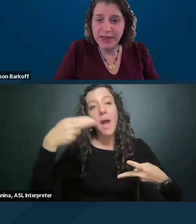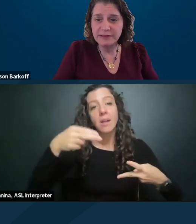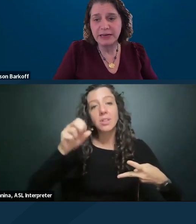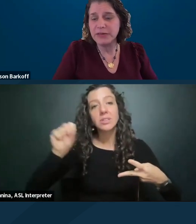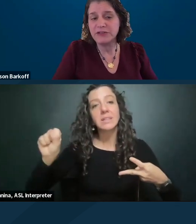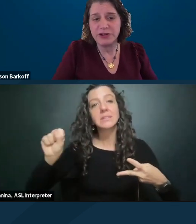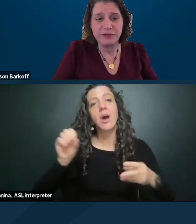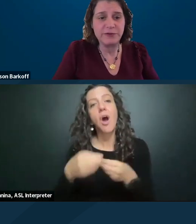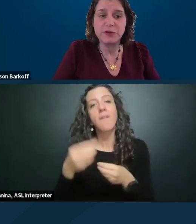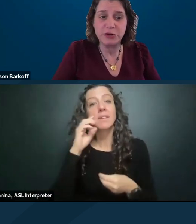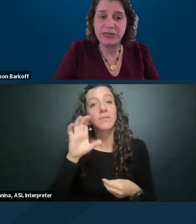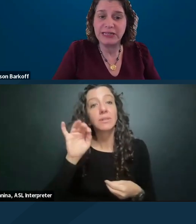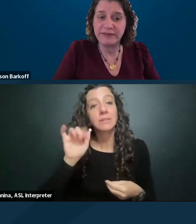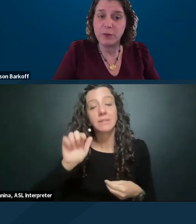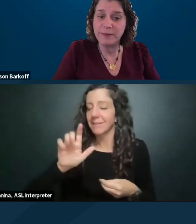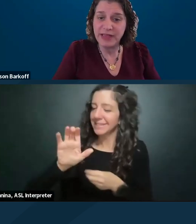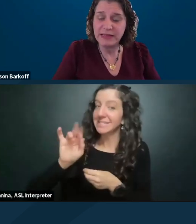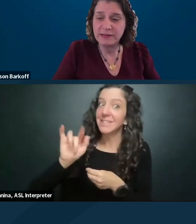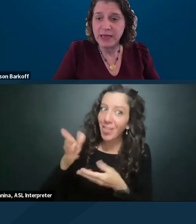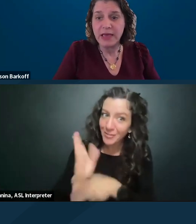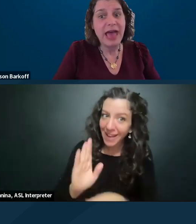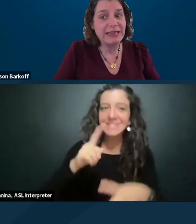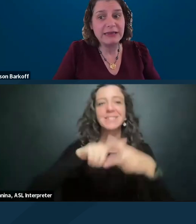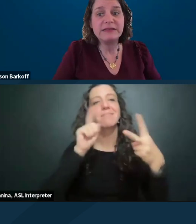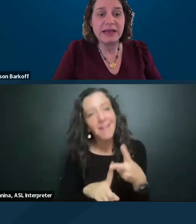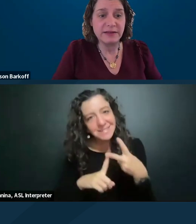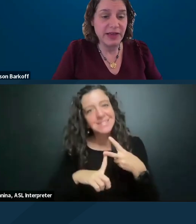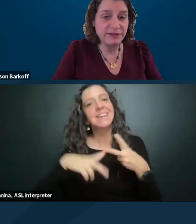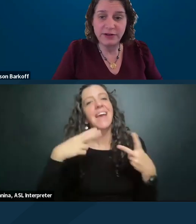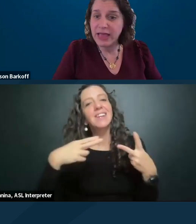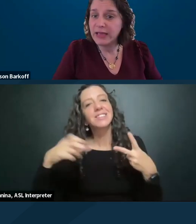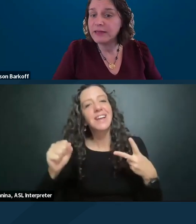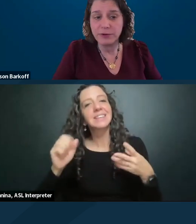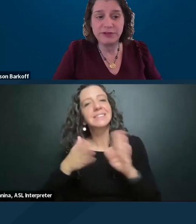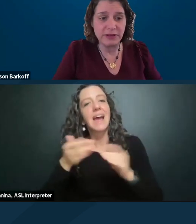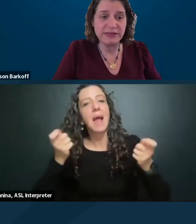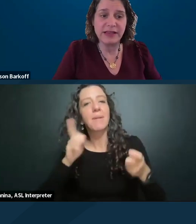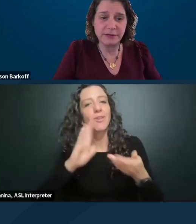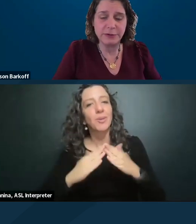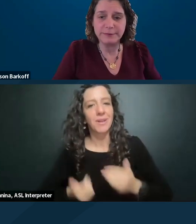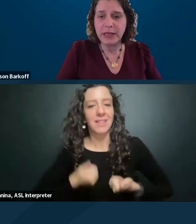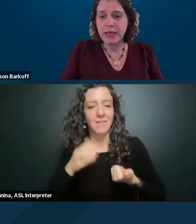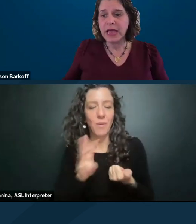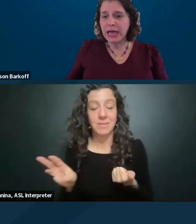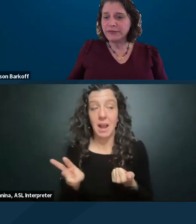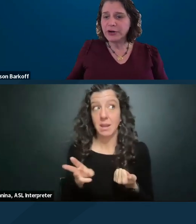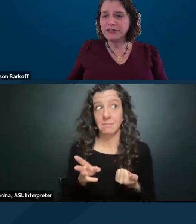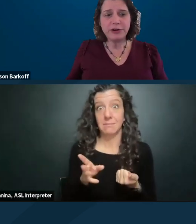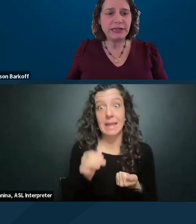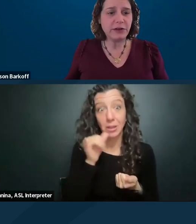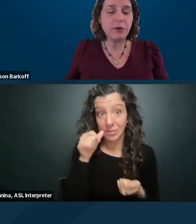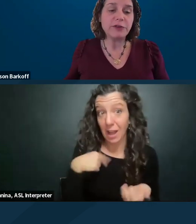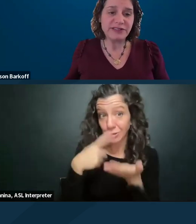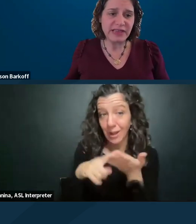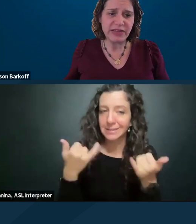for Civil Rights and Administration for Community Living websites. At least as of yesterday, they were still accessible. And before